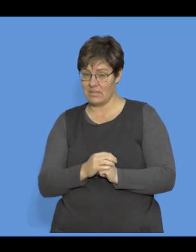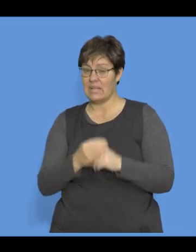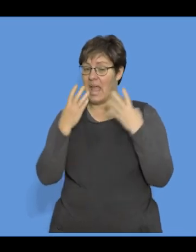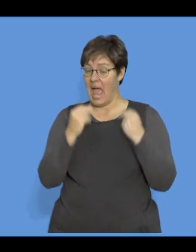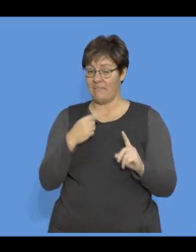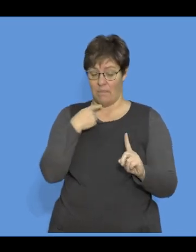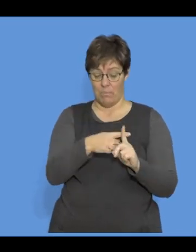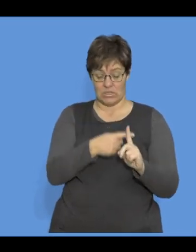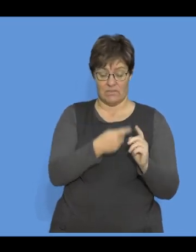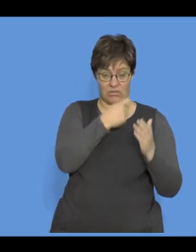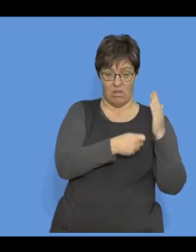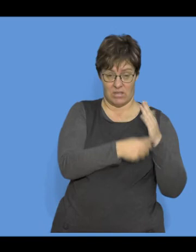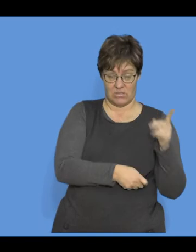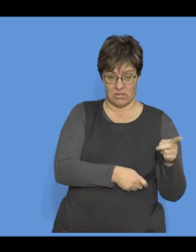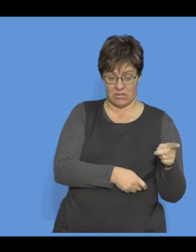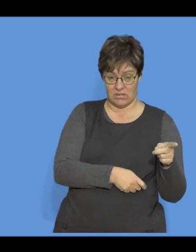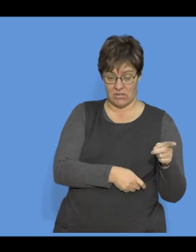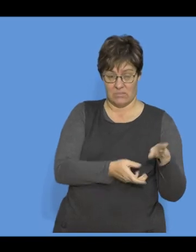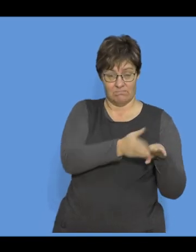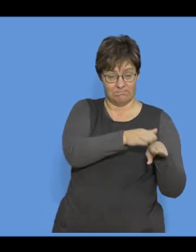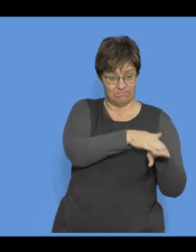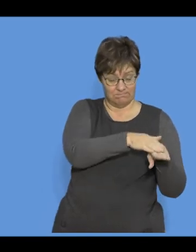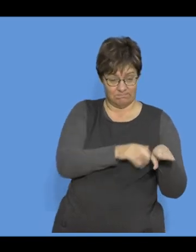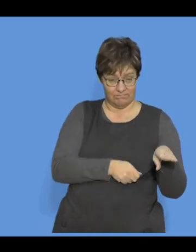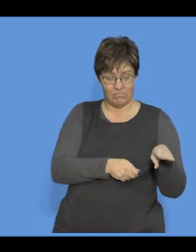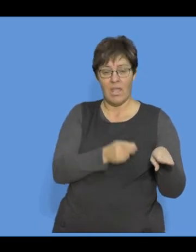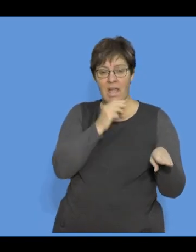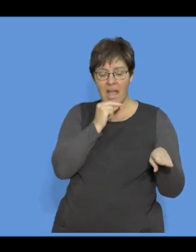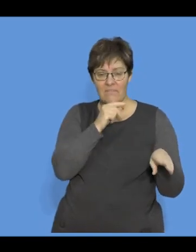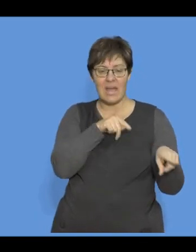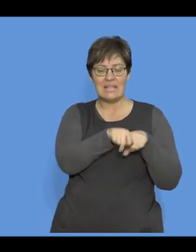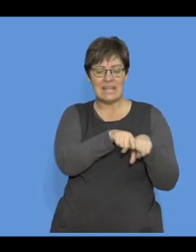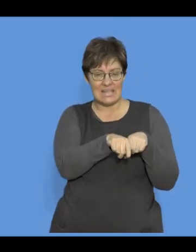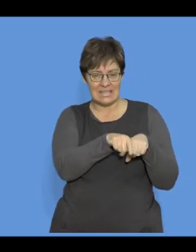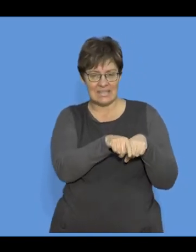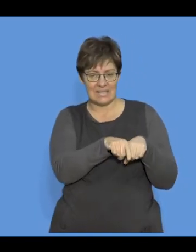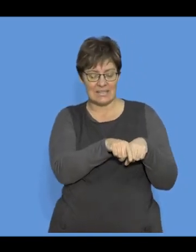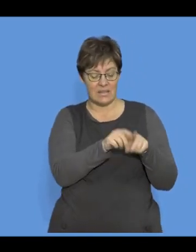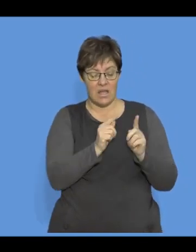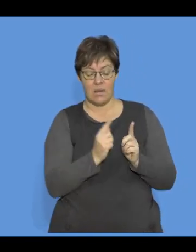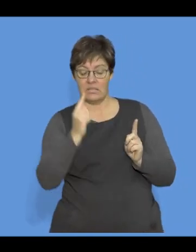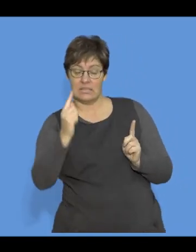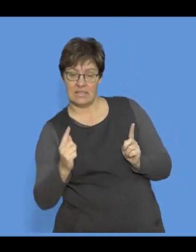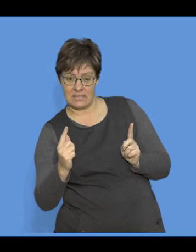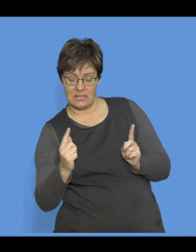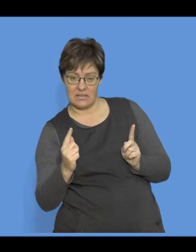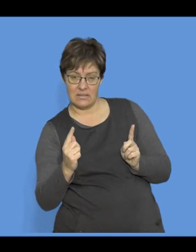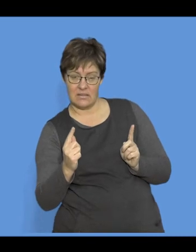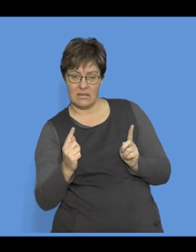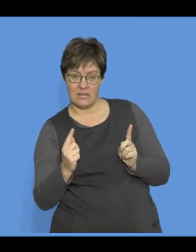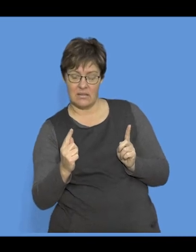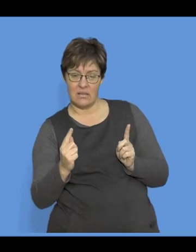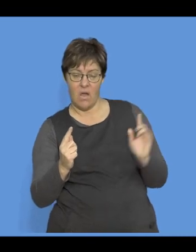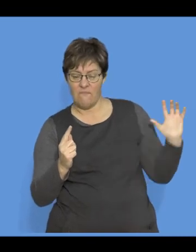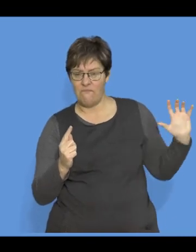positive charge, then if we place a test charge at a certain distance away, in which direction will the